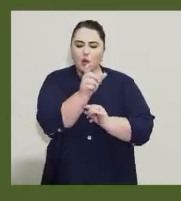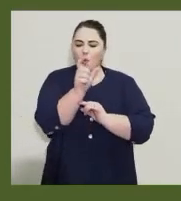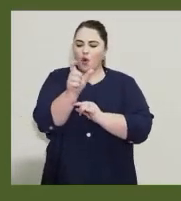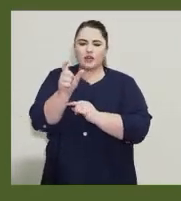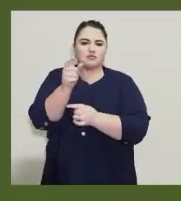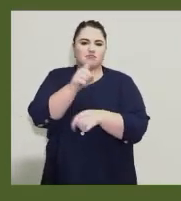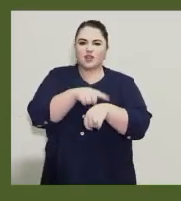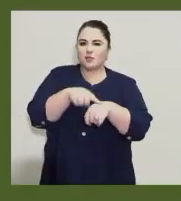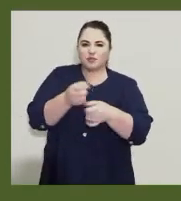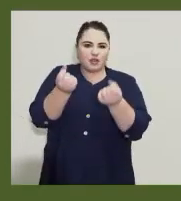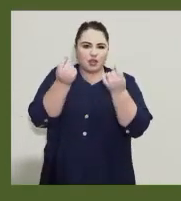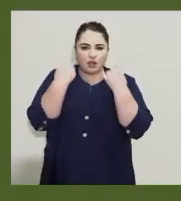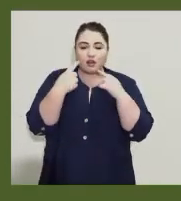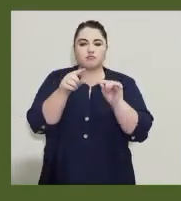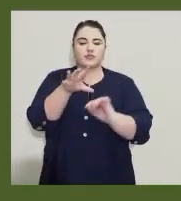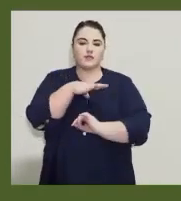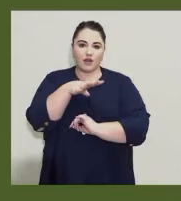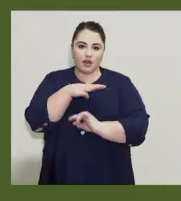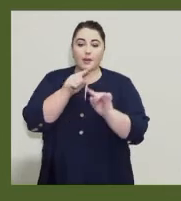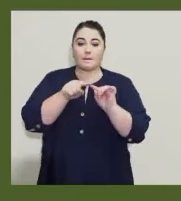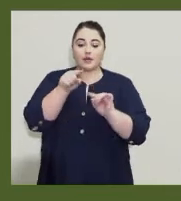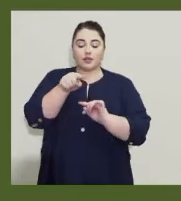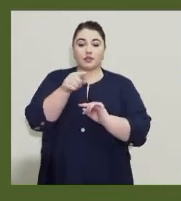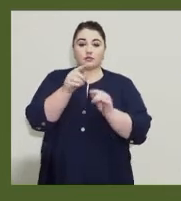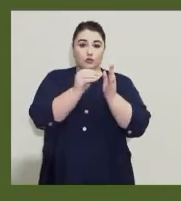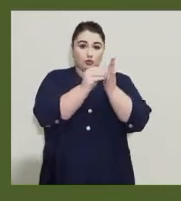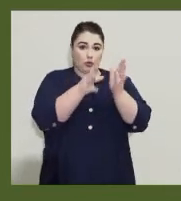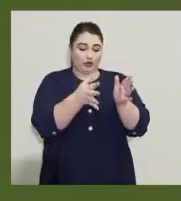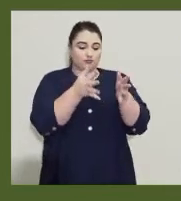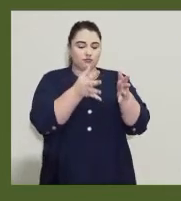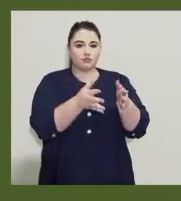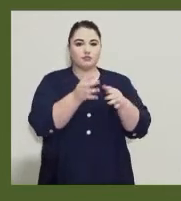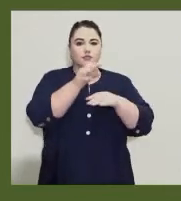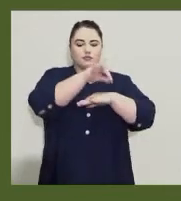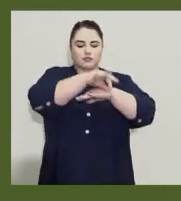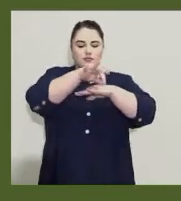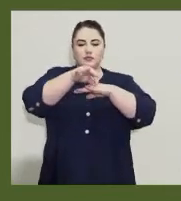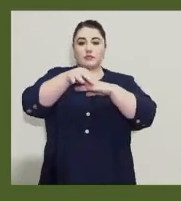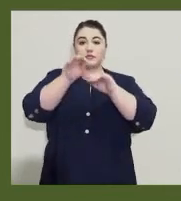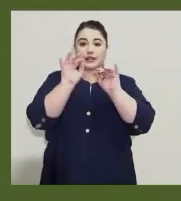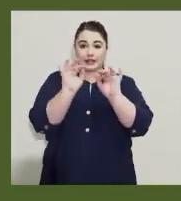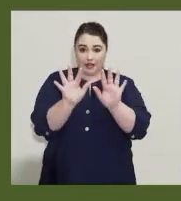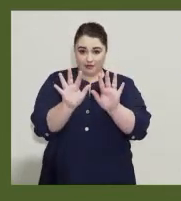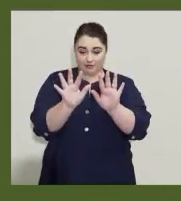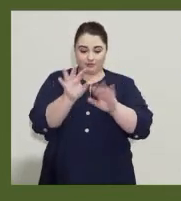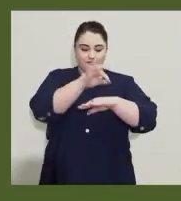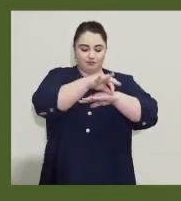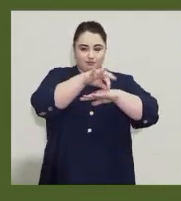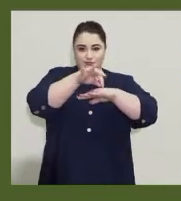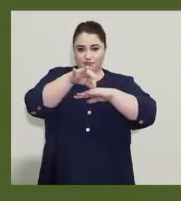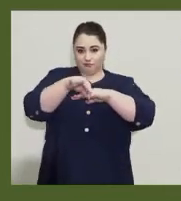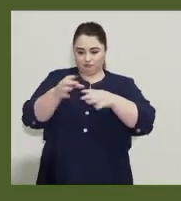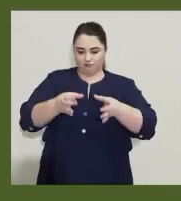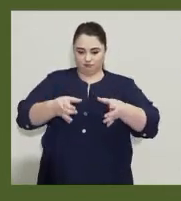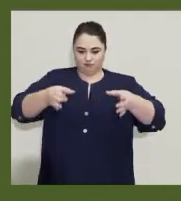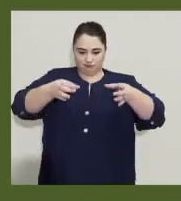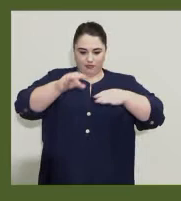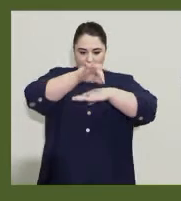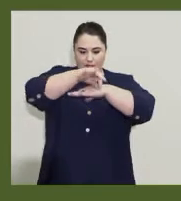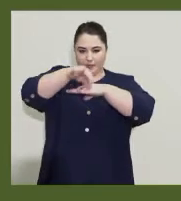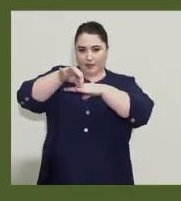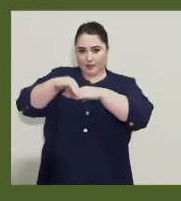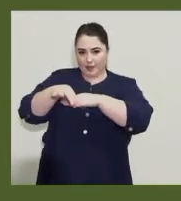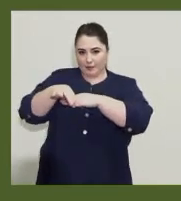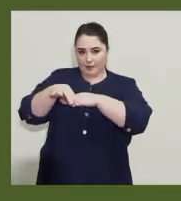doesn't matter. You will always come across terminology you don't know. But this young learner planted 10